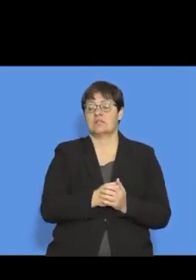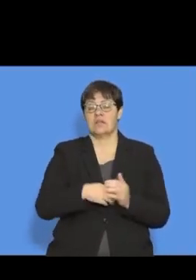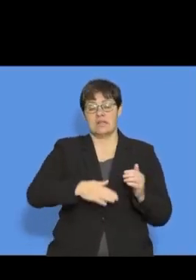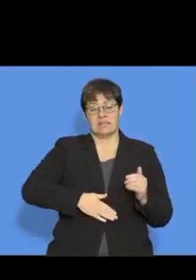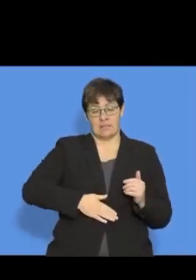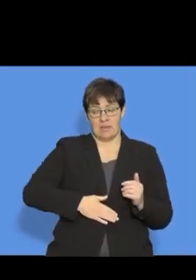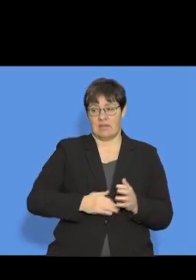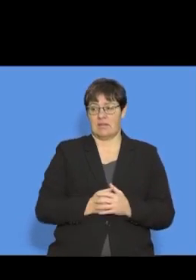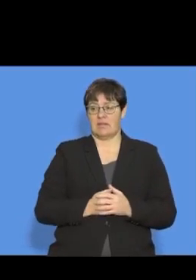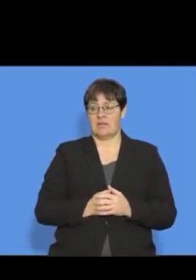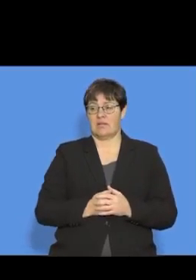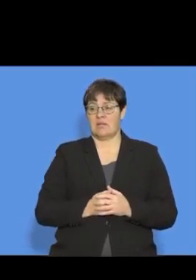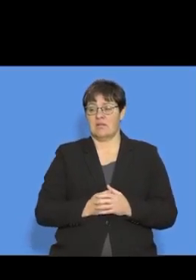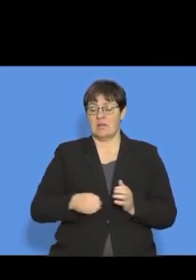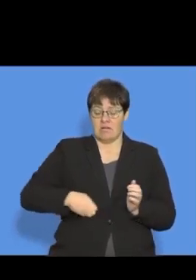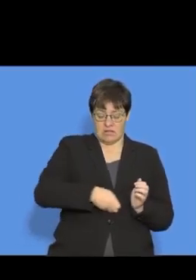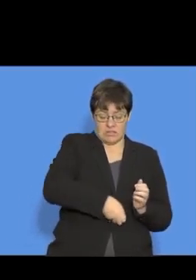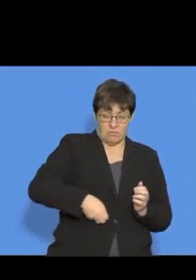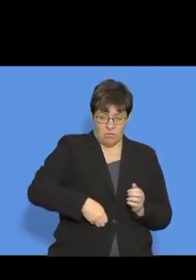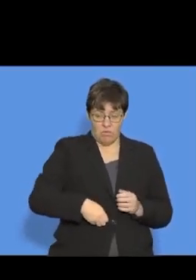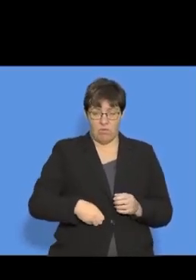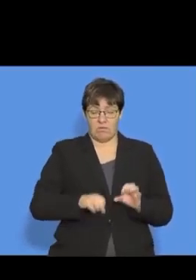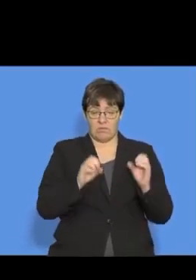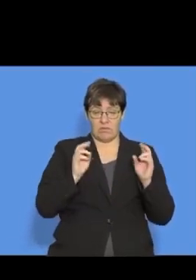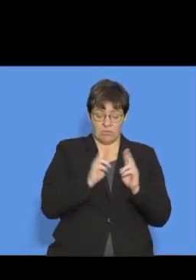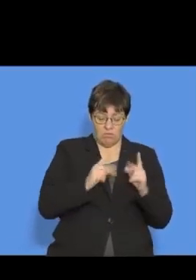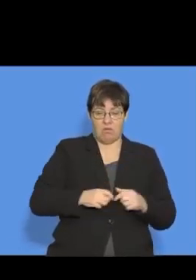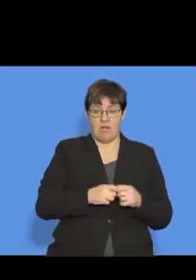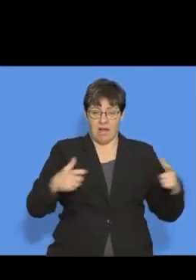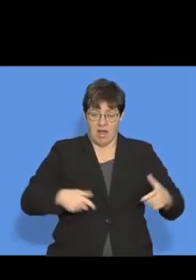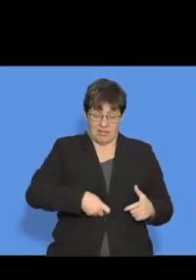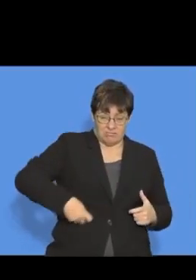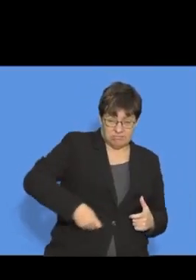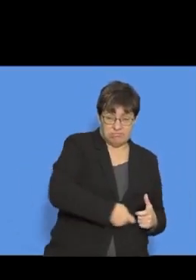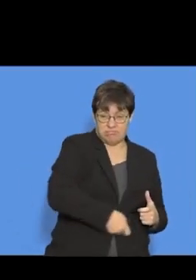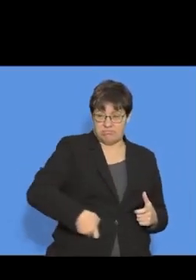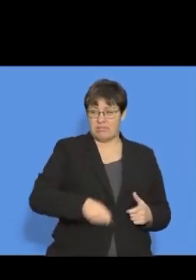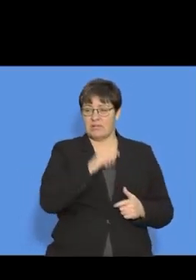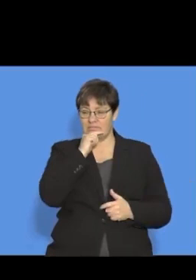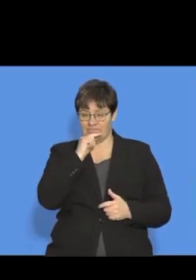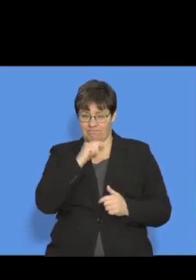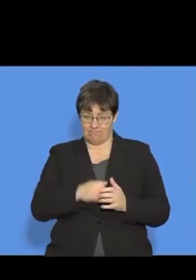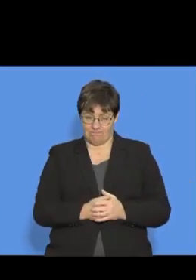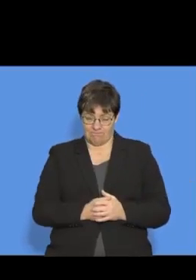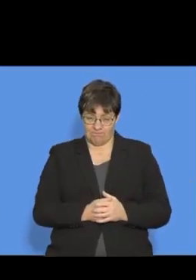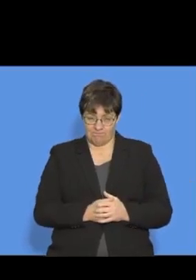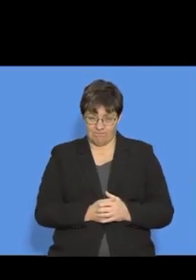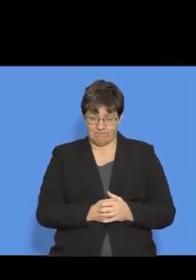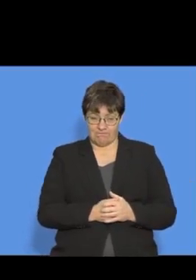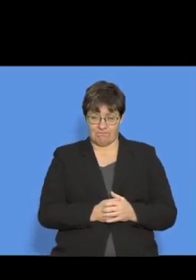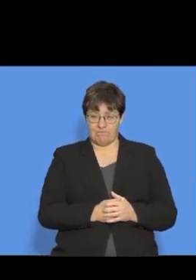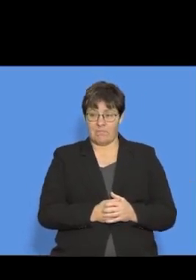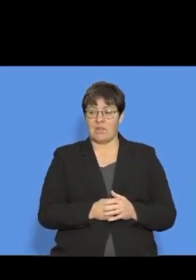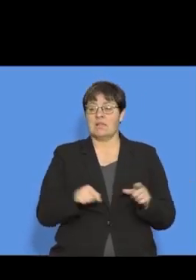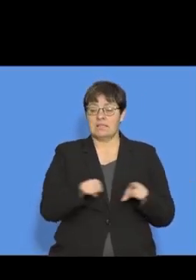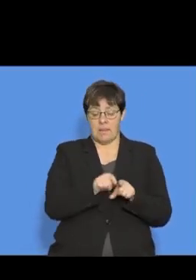the stomach, the small and large intestine. We call this the alimentary canal. We